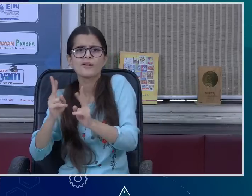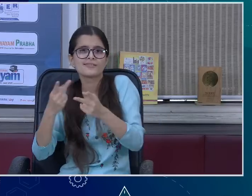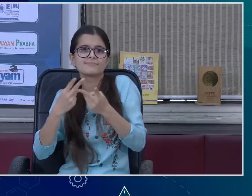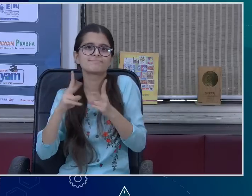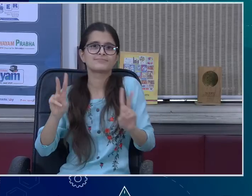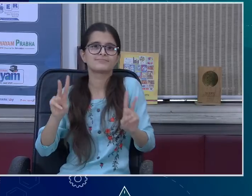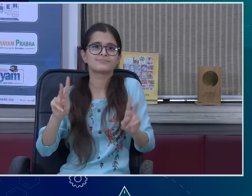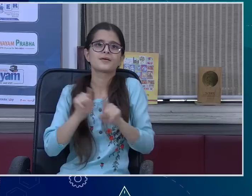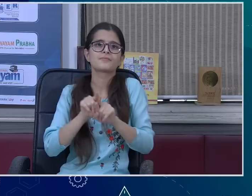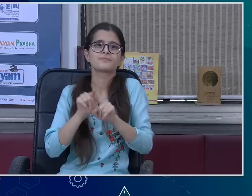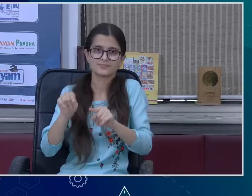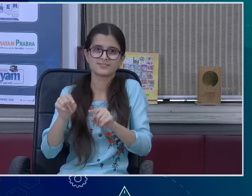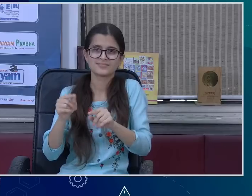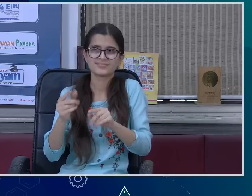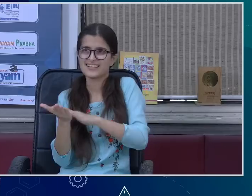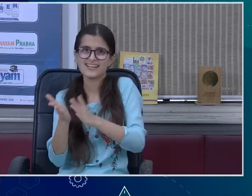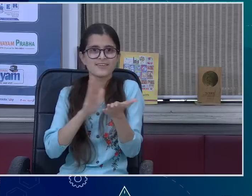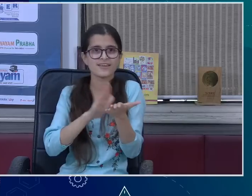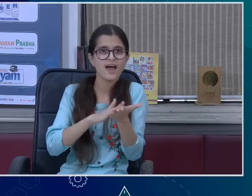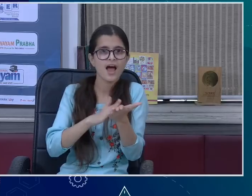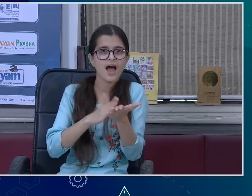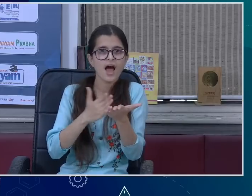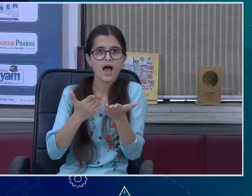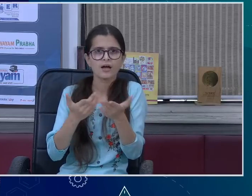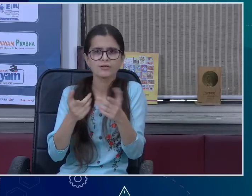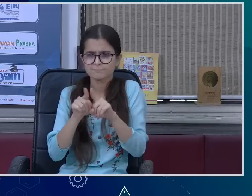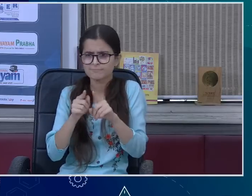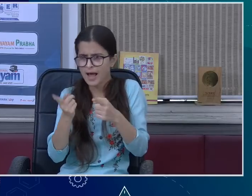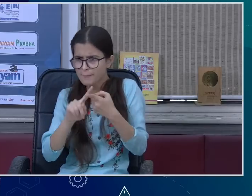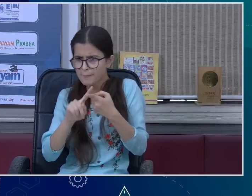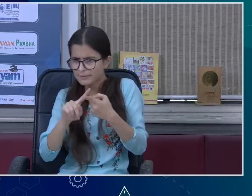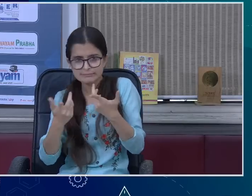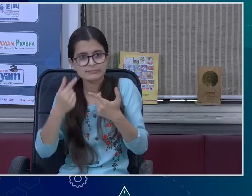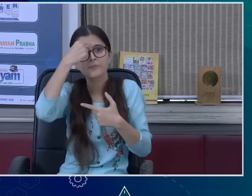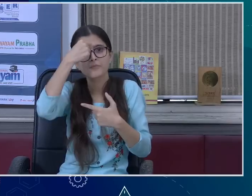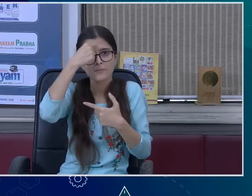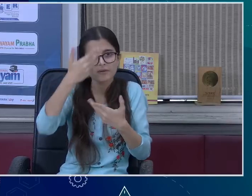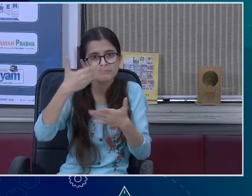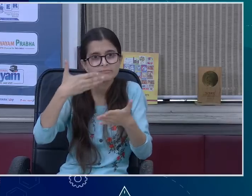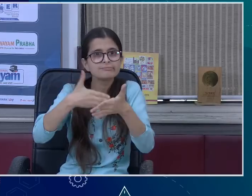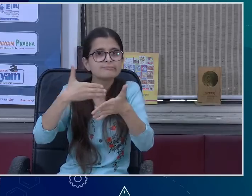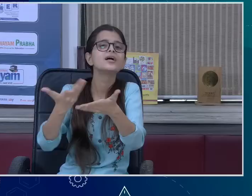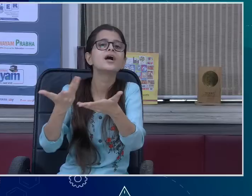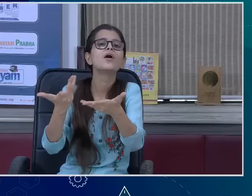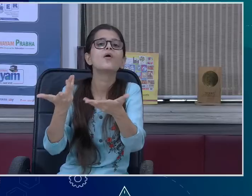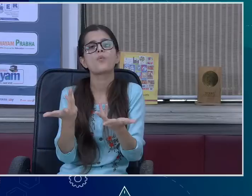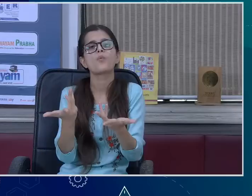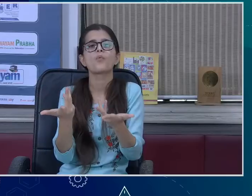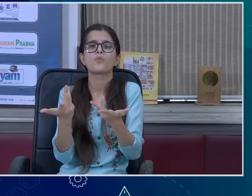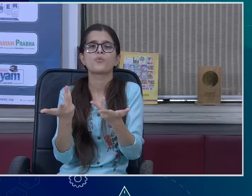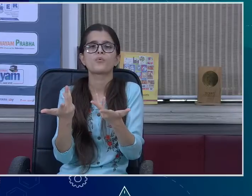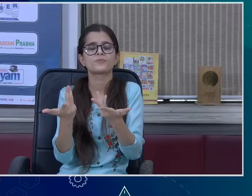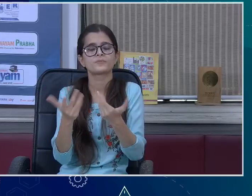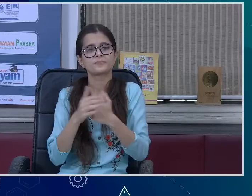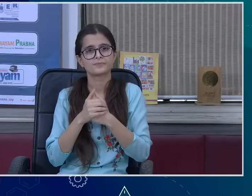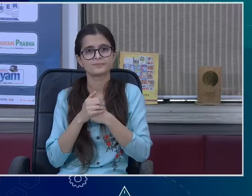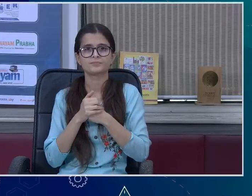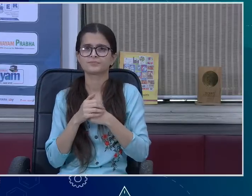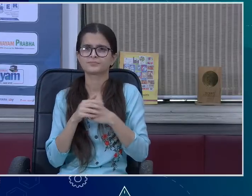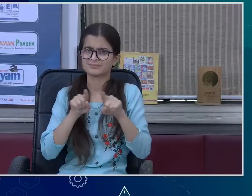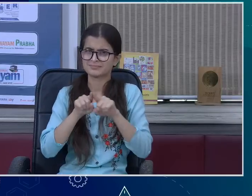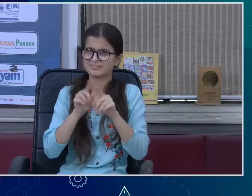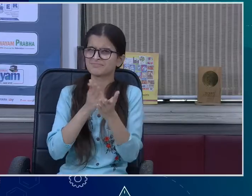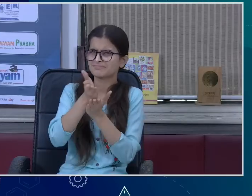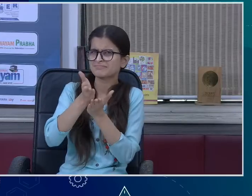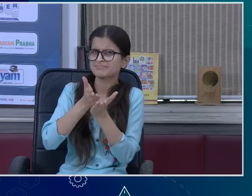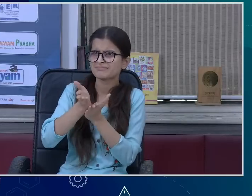was mentioning, left and right orientation would be a difficulty. And when it is, but there are ways wherein